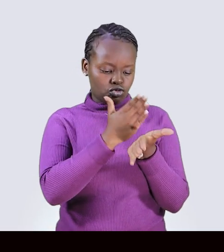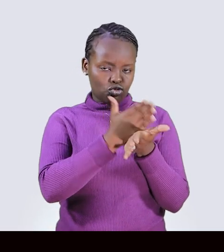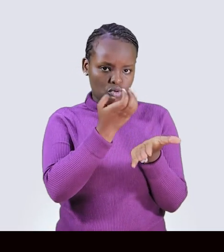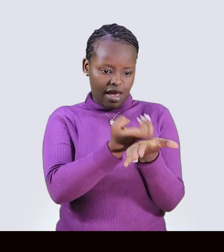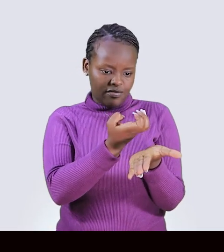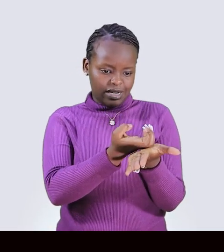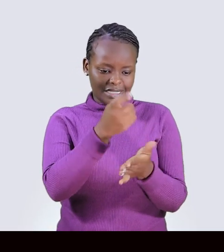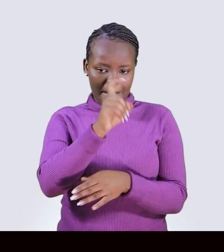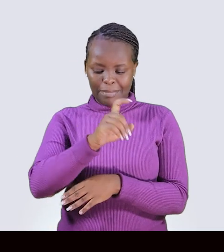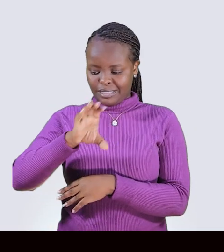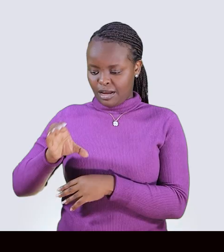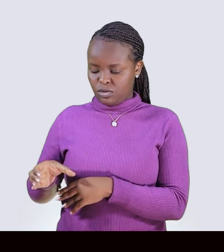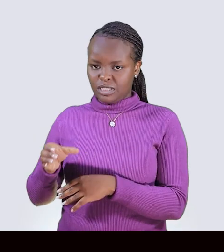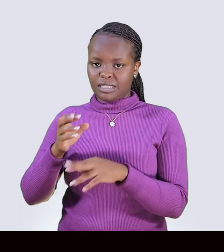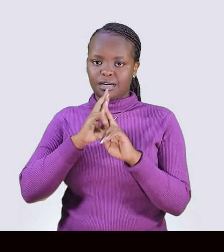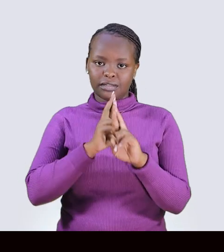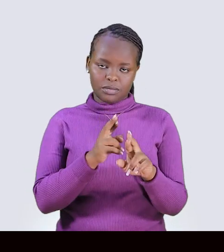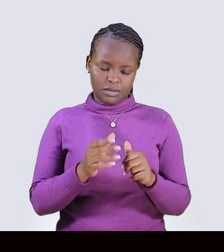counties must respond to.